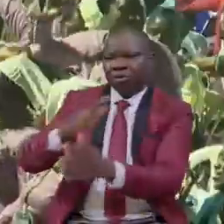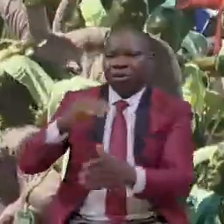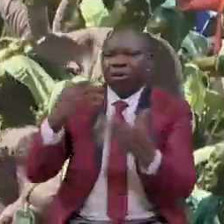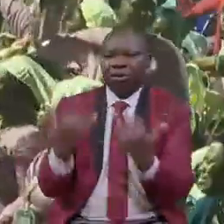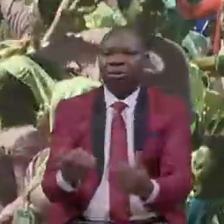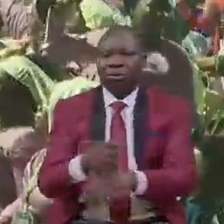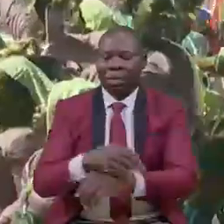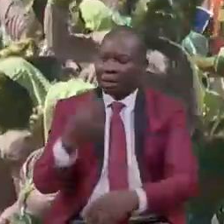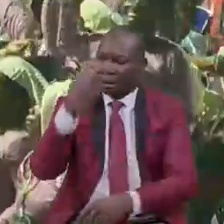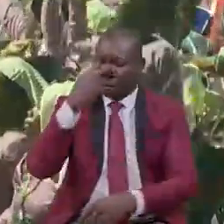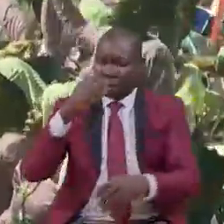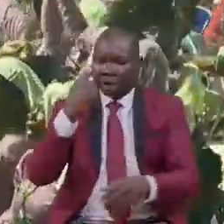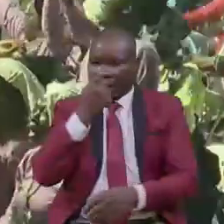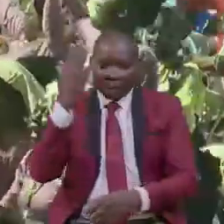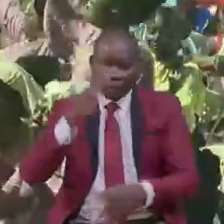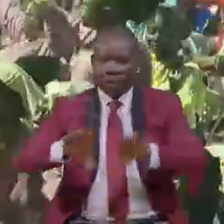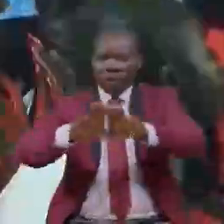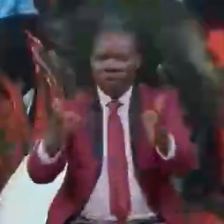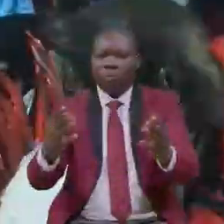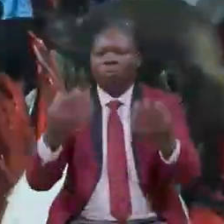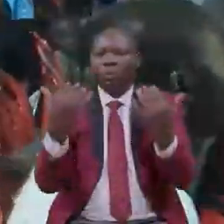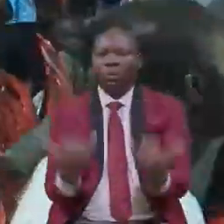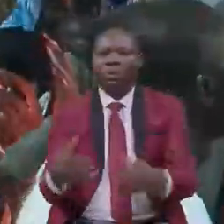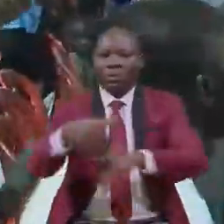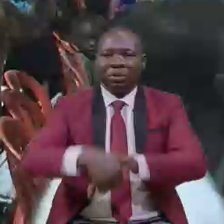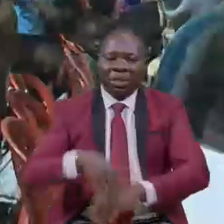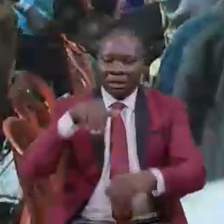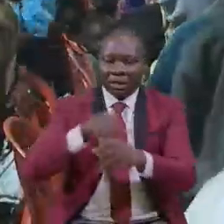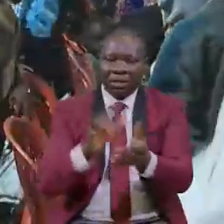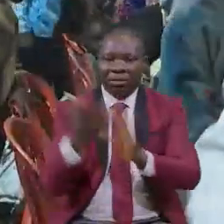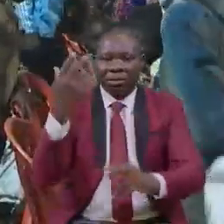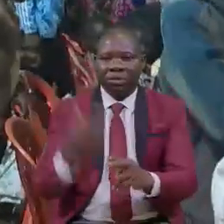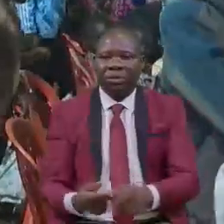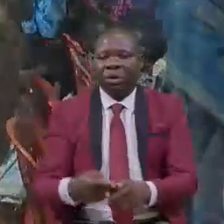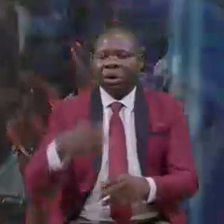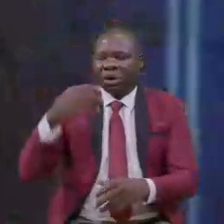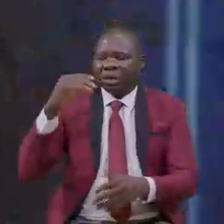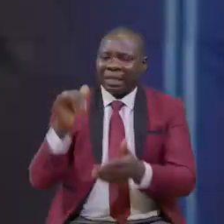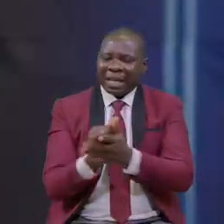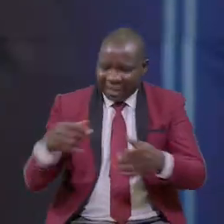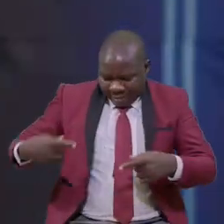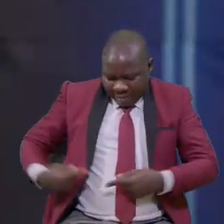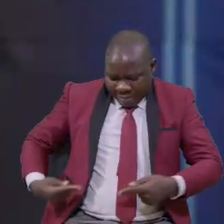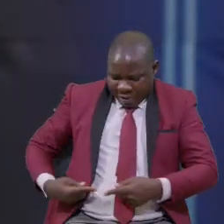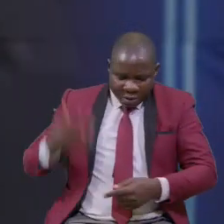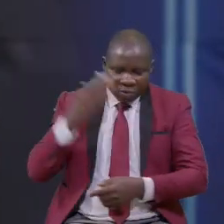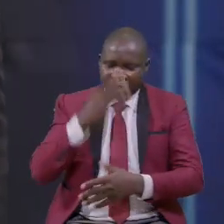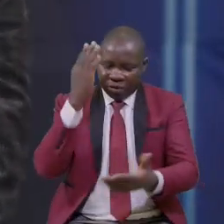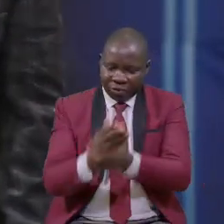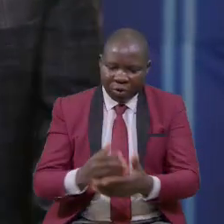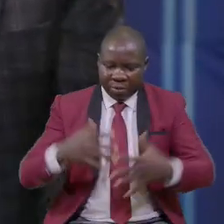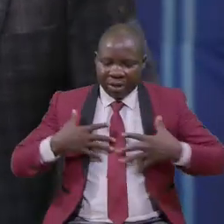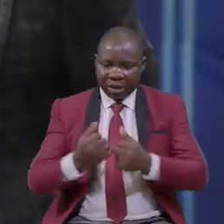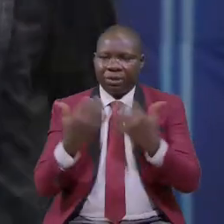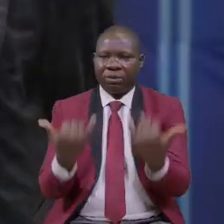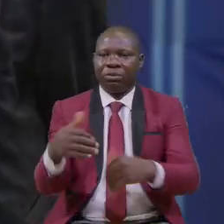eyes will open tonight. One appendicitis that is healed tonight. I